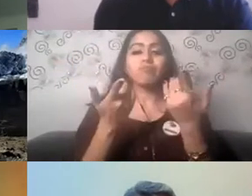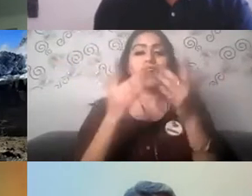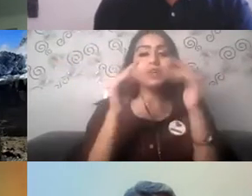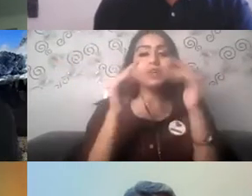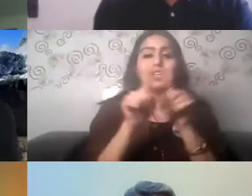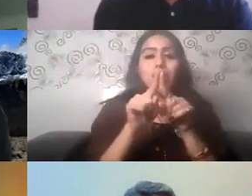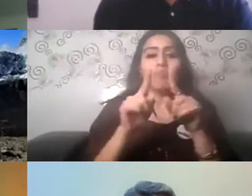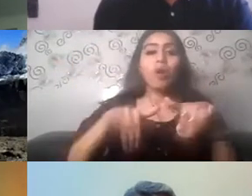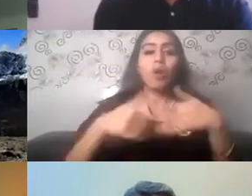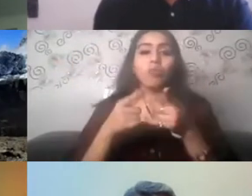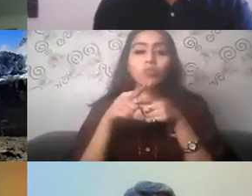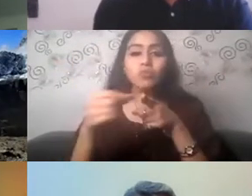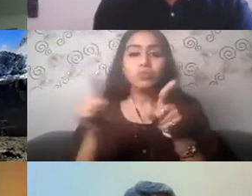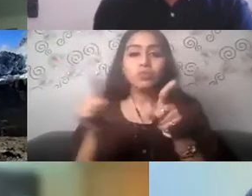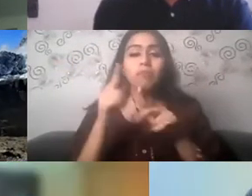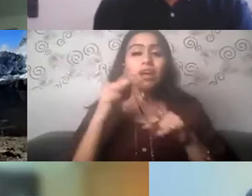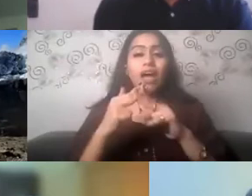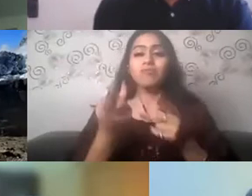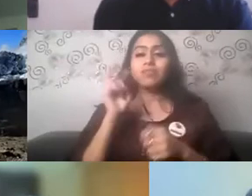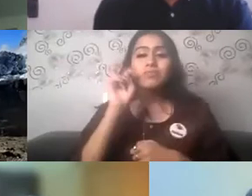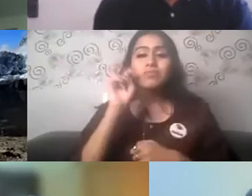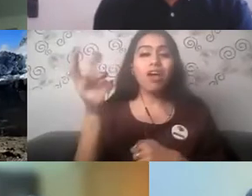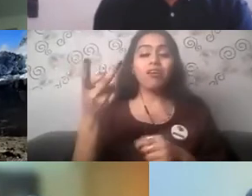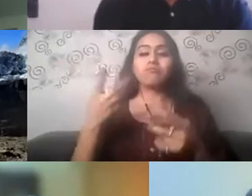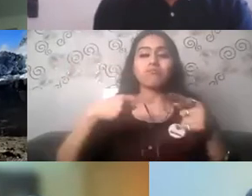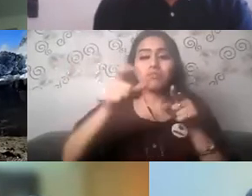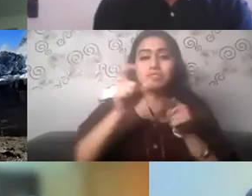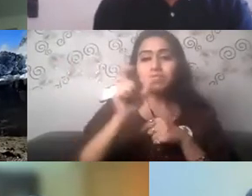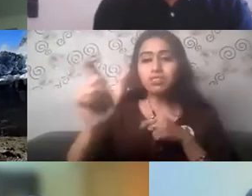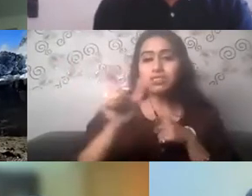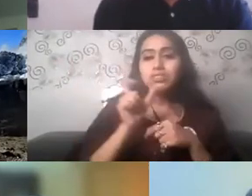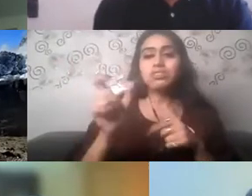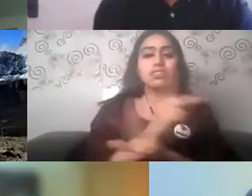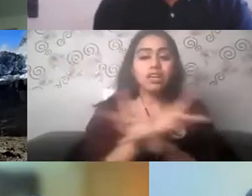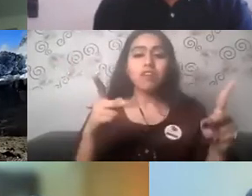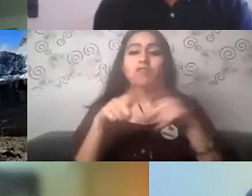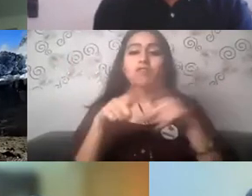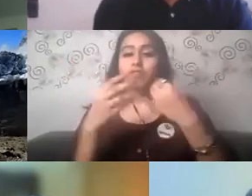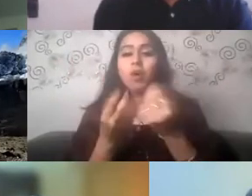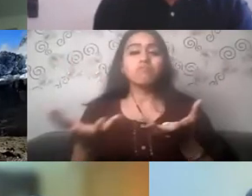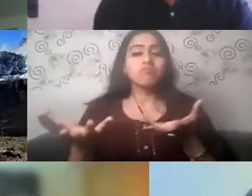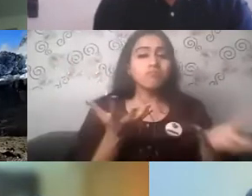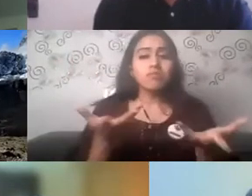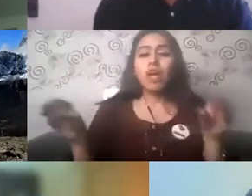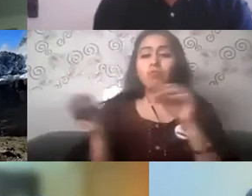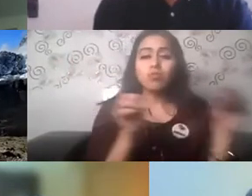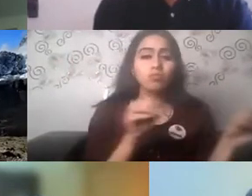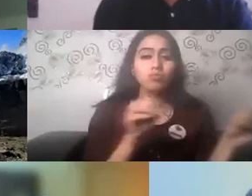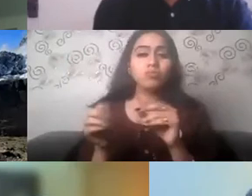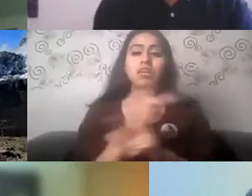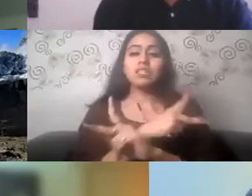To do for transport, for jobs, education, shopping, mobility, leisure, and public